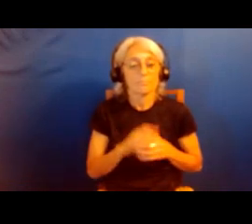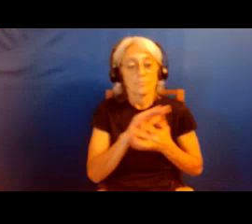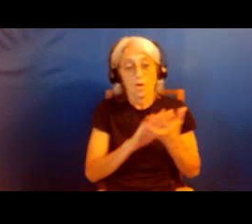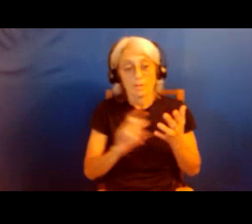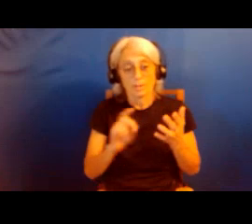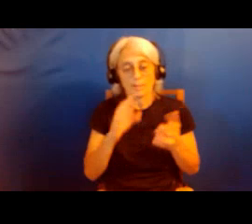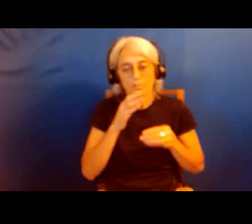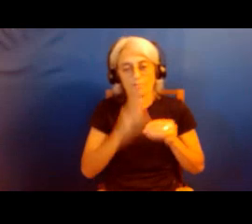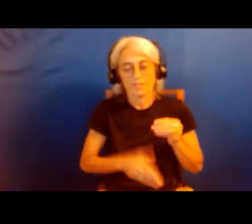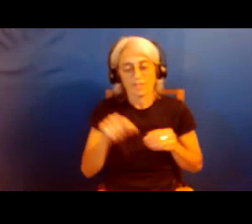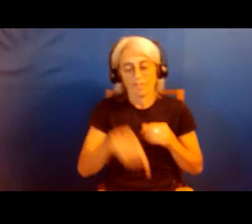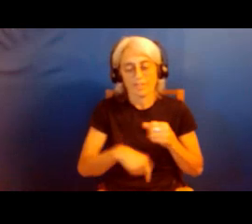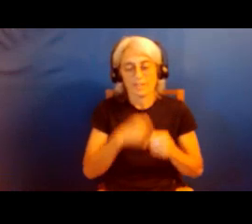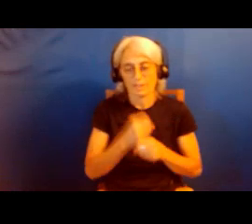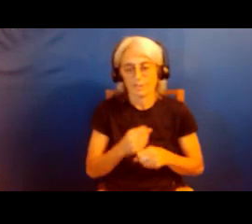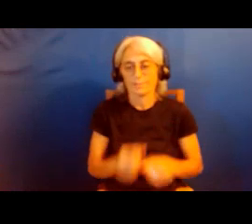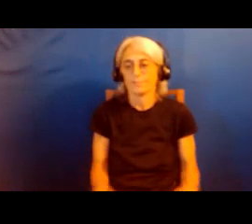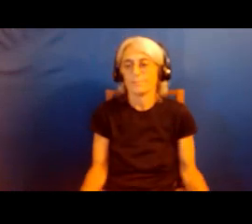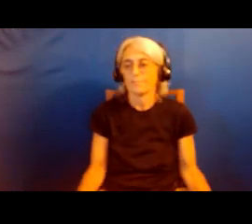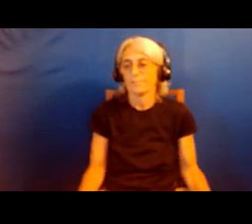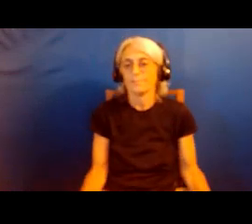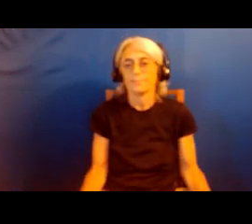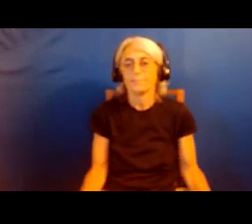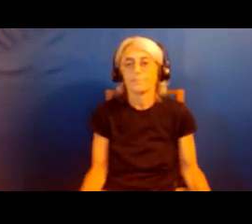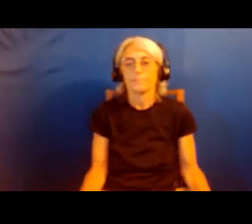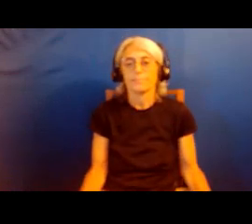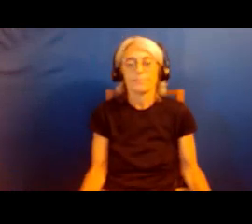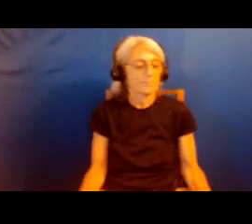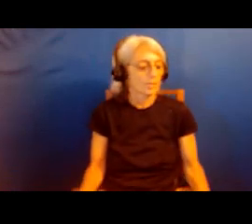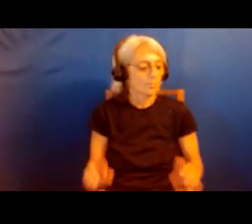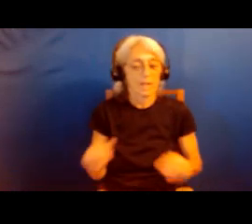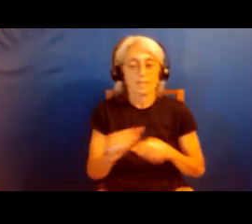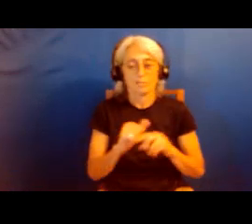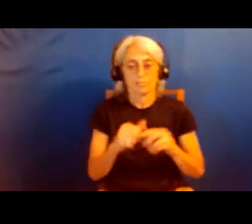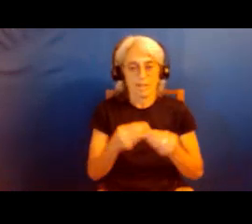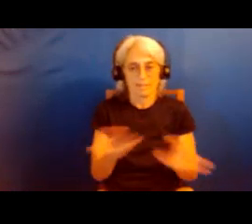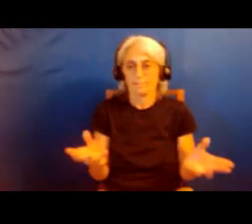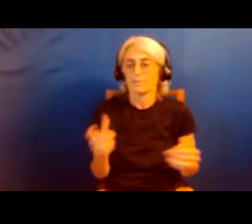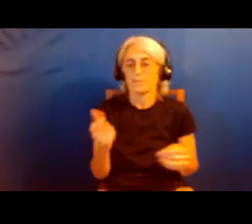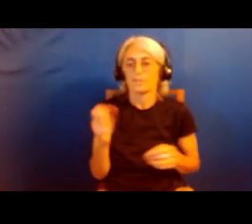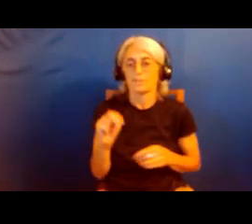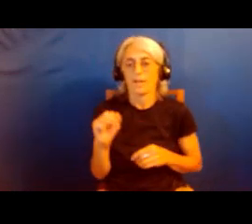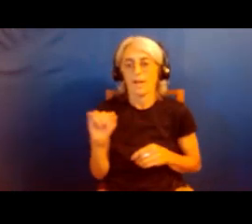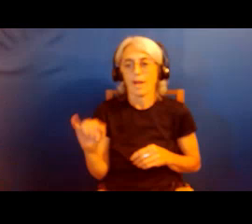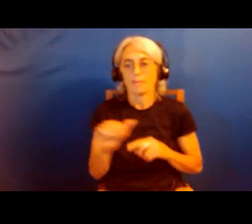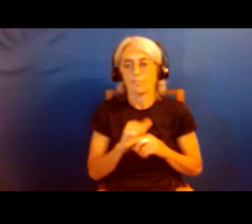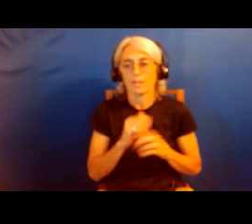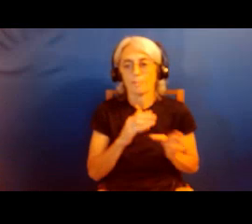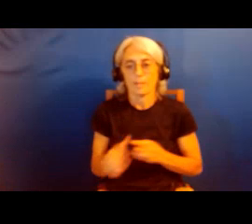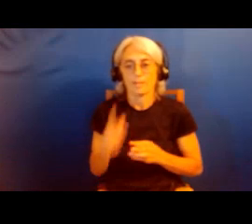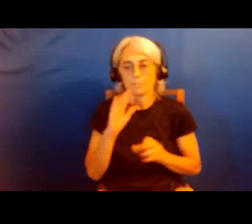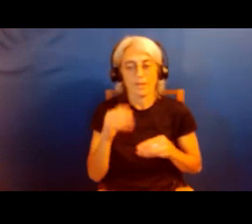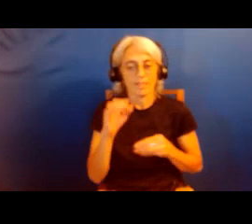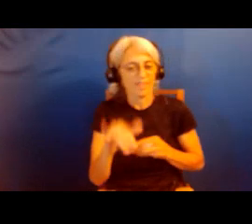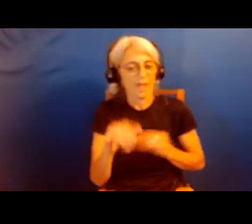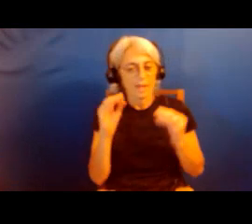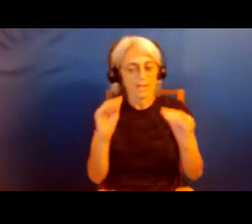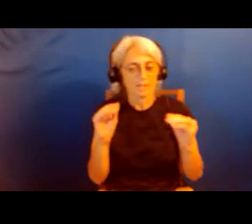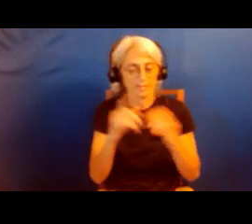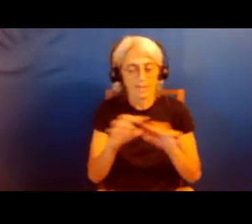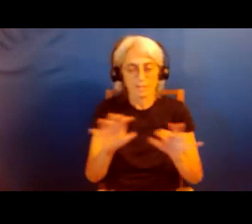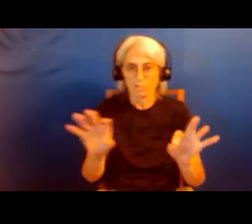year. And we're almost ready to roll out our training, Gen AI training plan to provide that education that is critical for